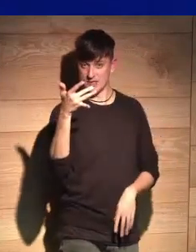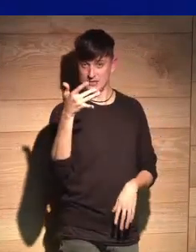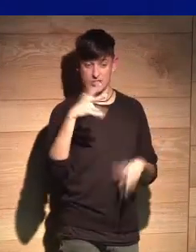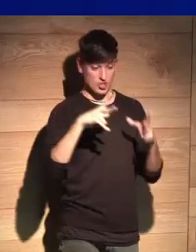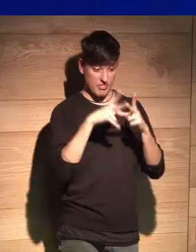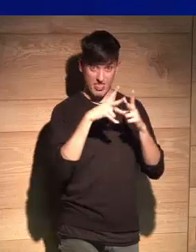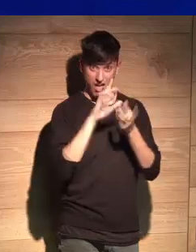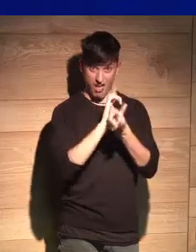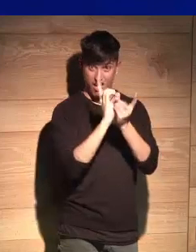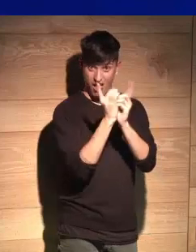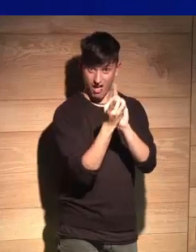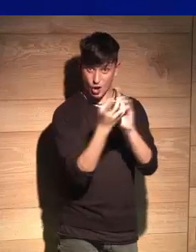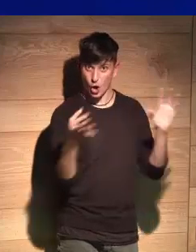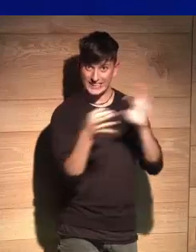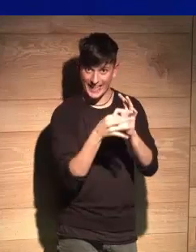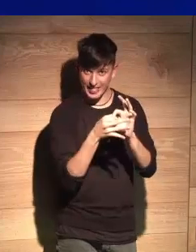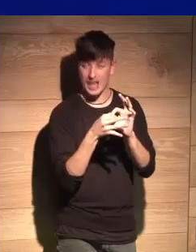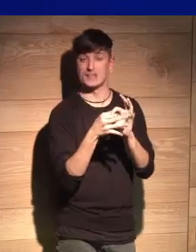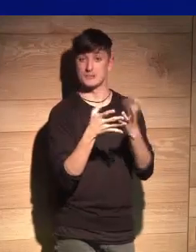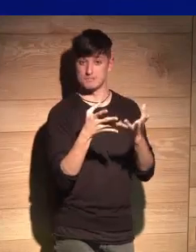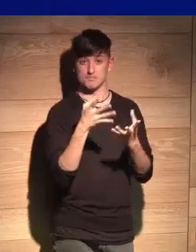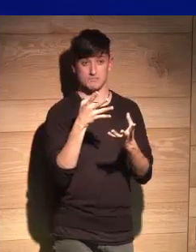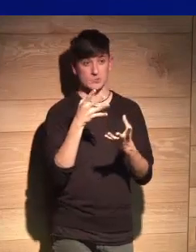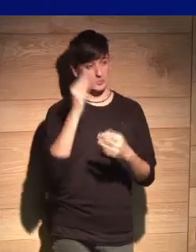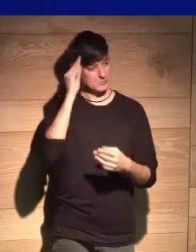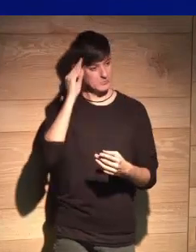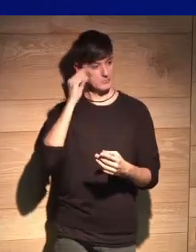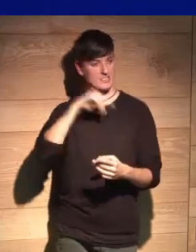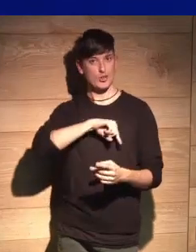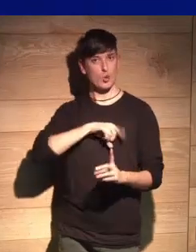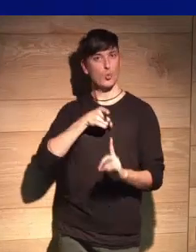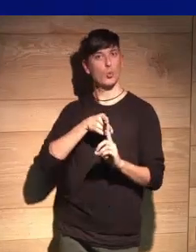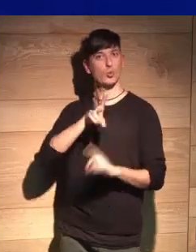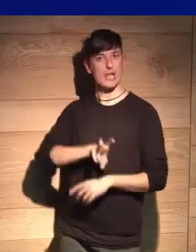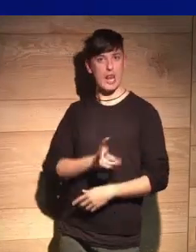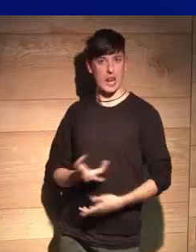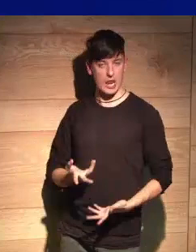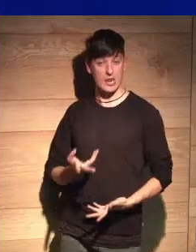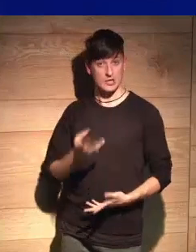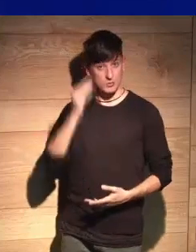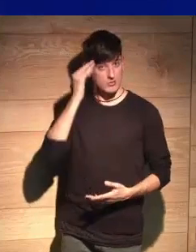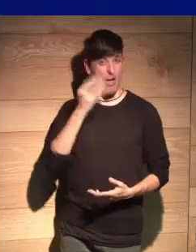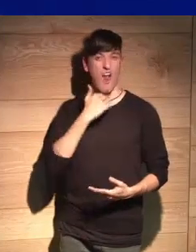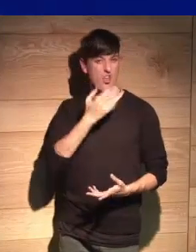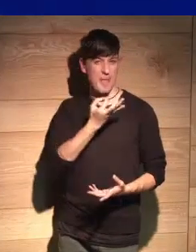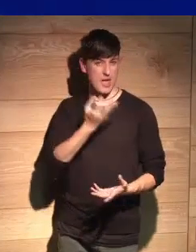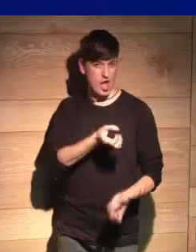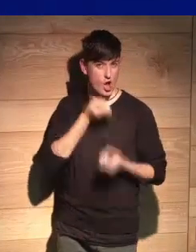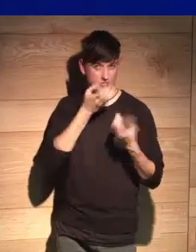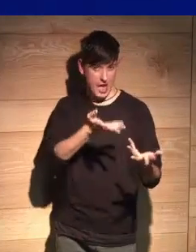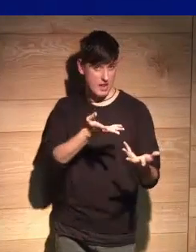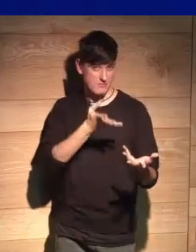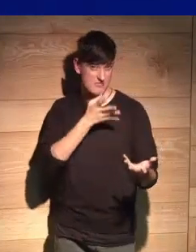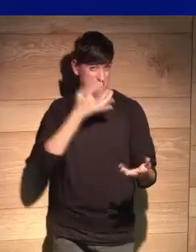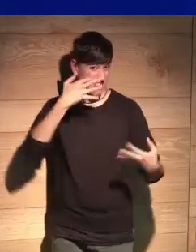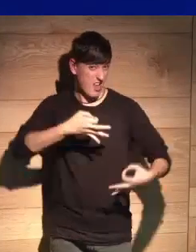transformation, the connected society. So you feel useful, you feel good, and this is